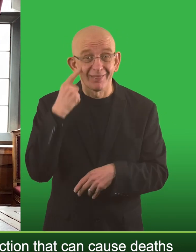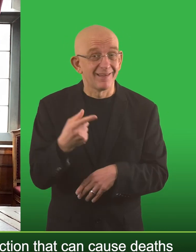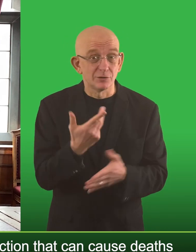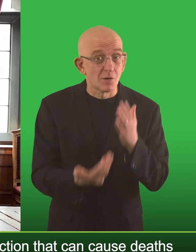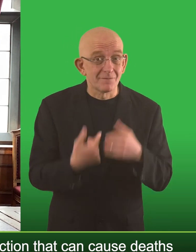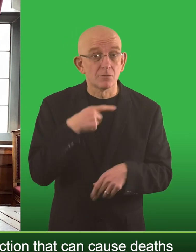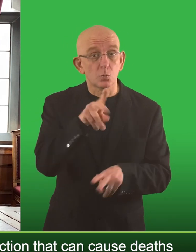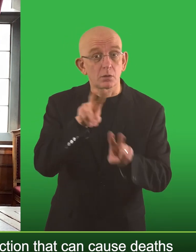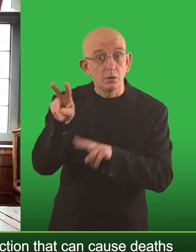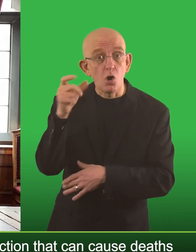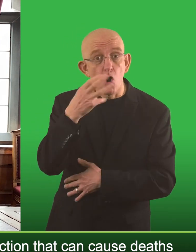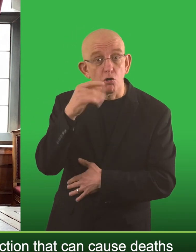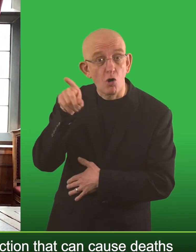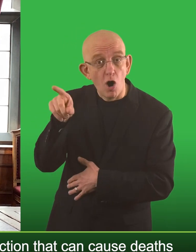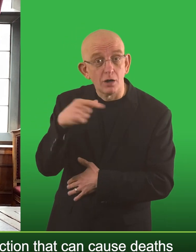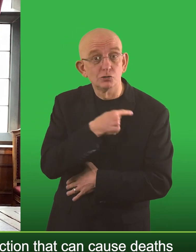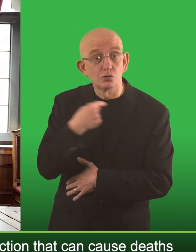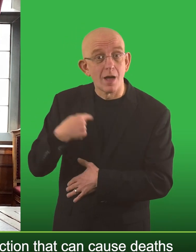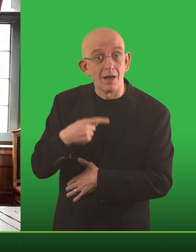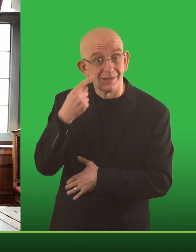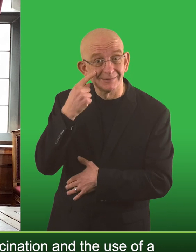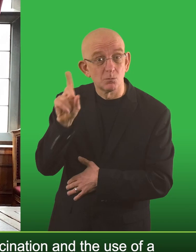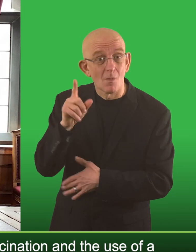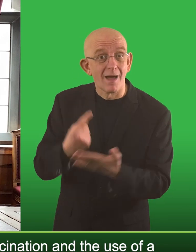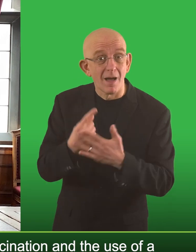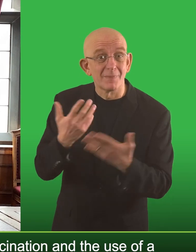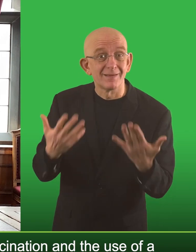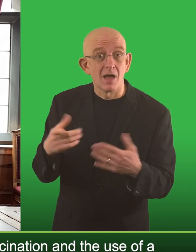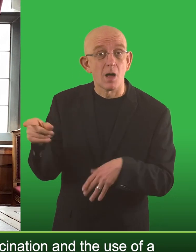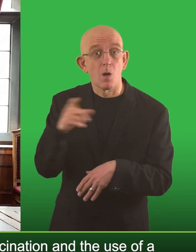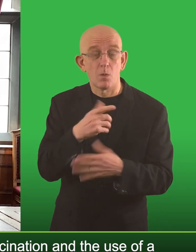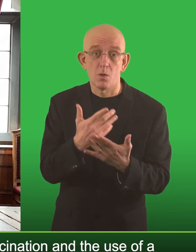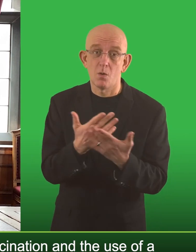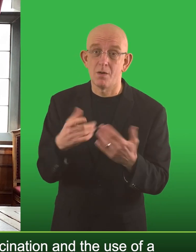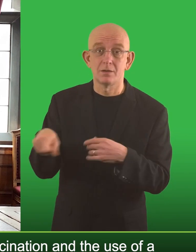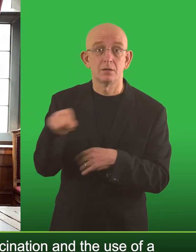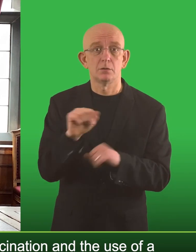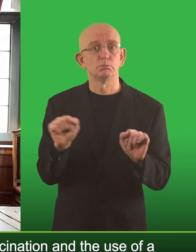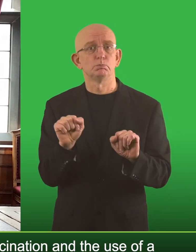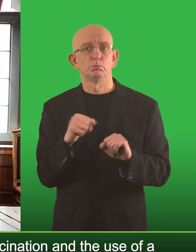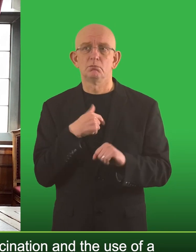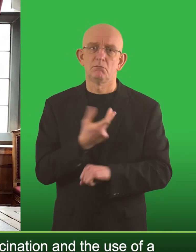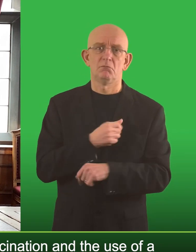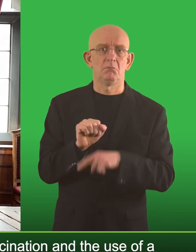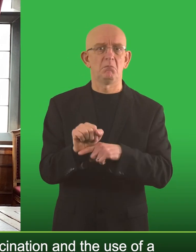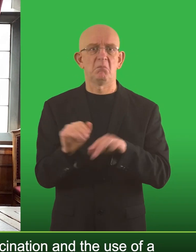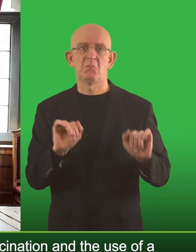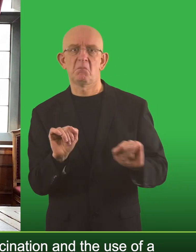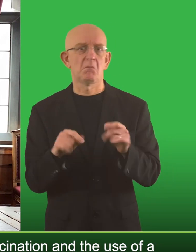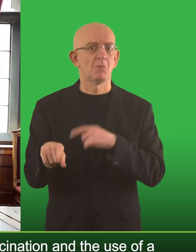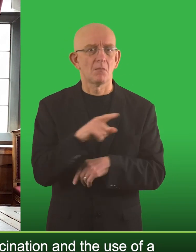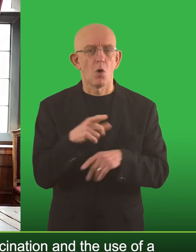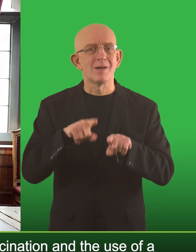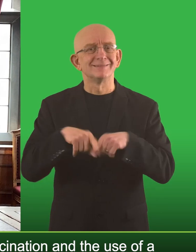cause deaths, I'll encourage you to look at what's happening in Hong Kong and China, where there's a much lower rate of vaccination and the use of a